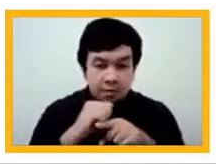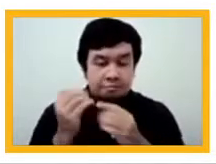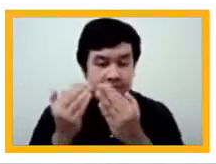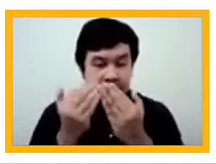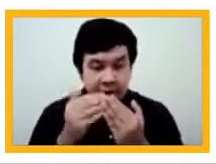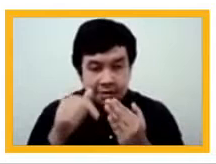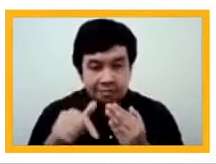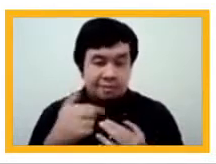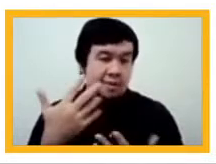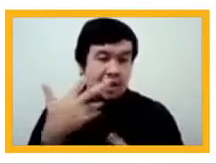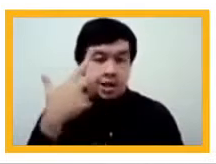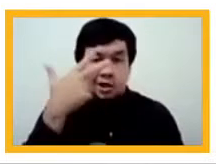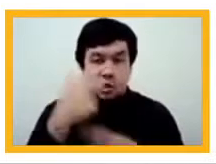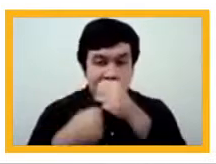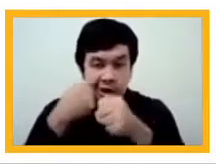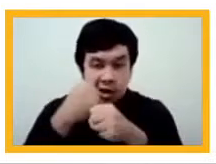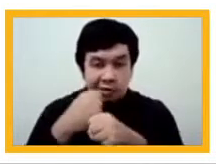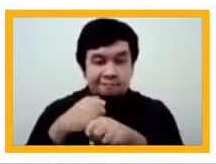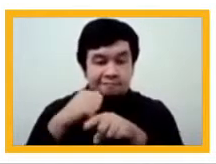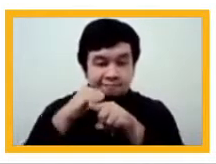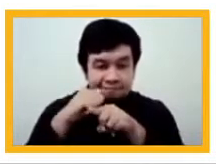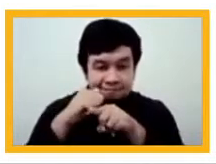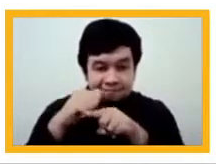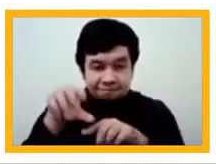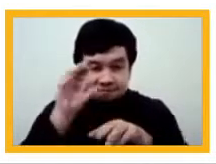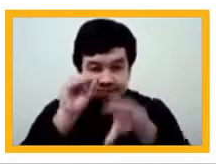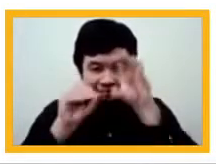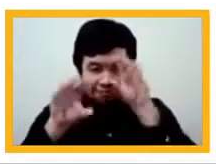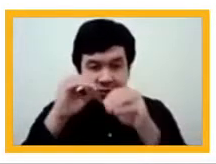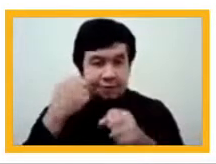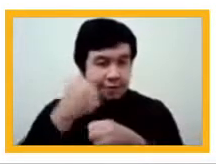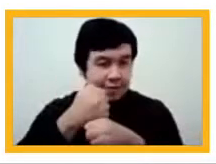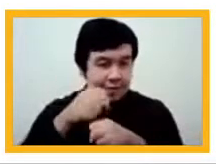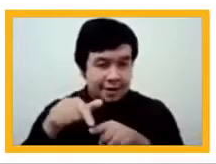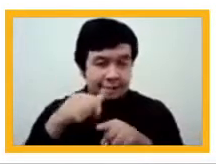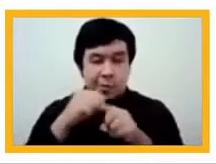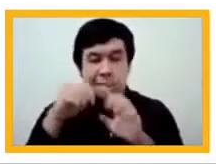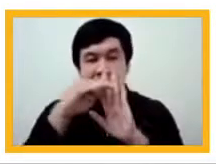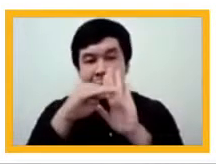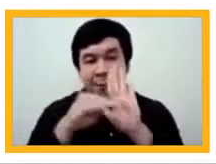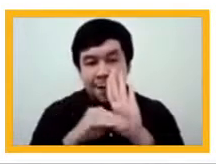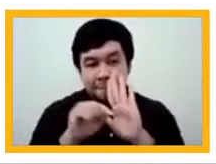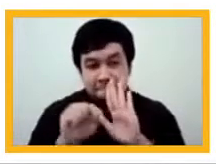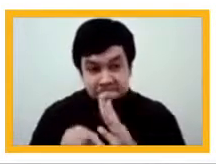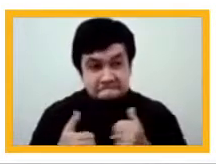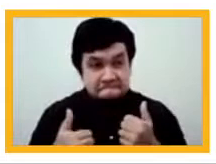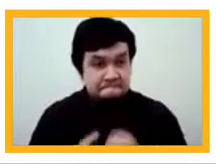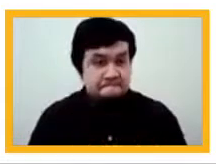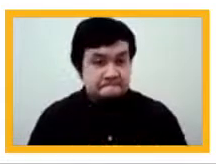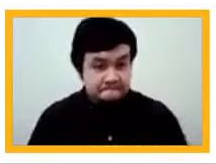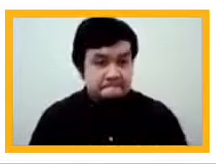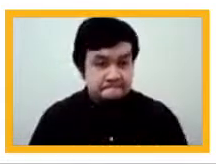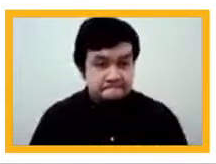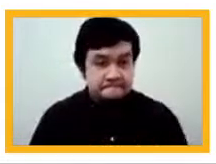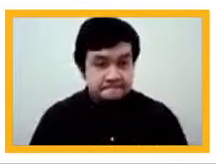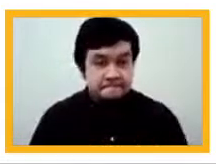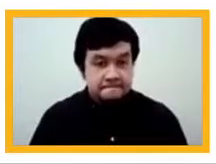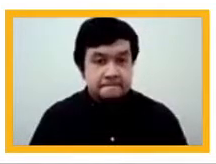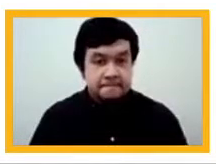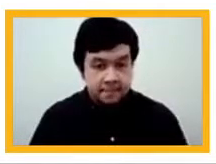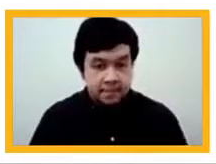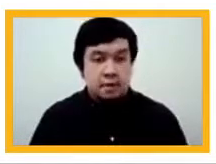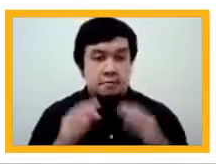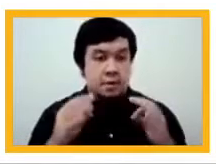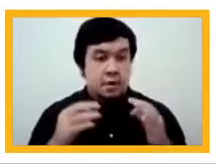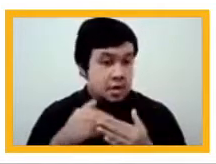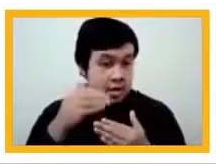by this program. And also we put focus on software value propagation. We operate